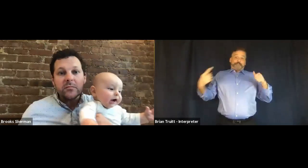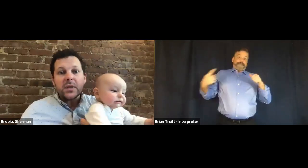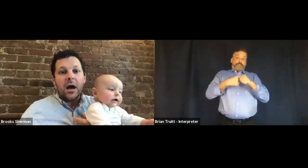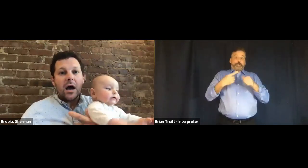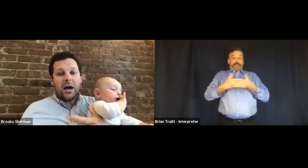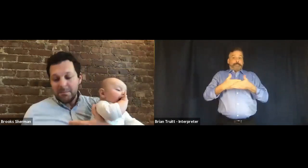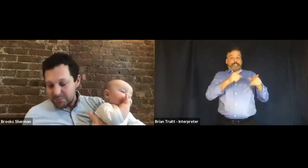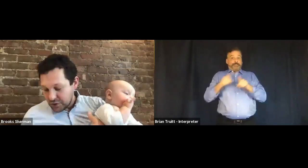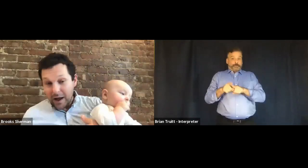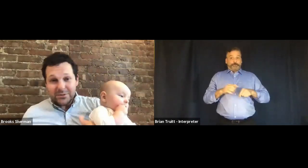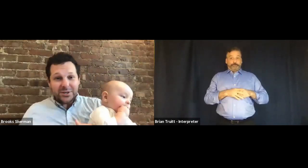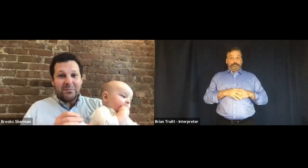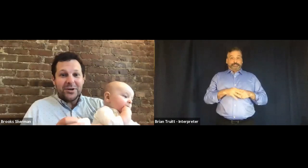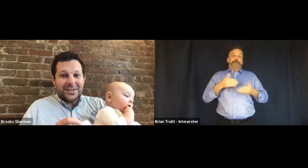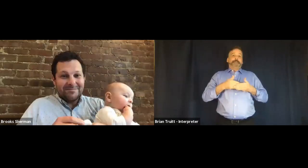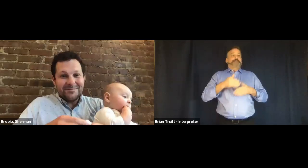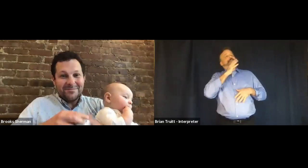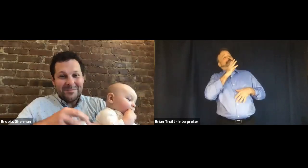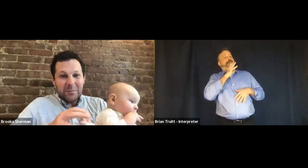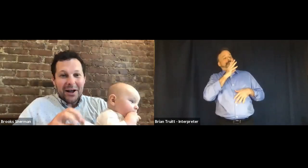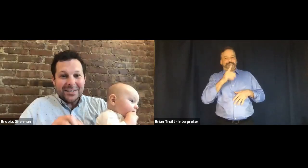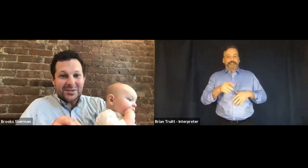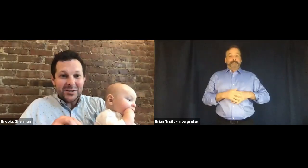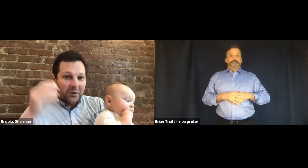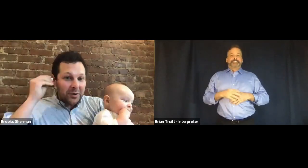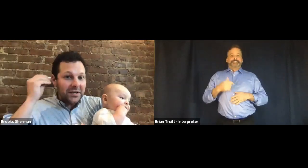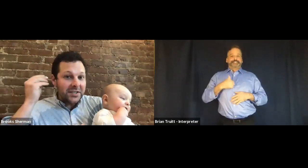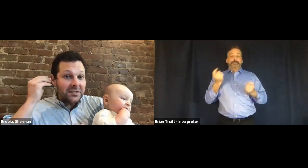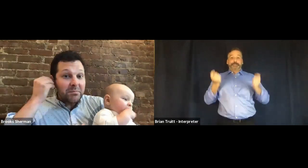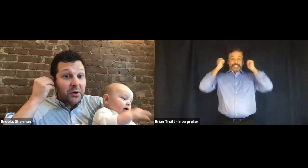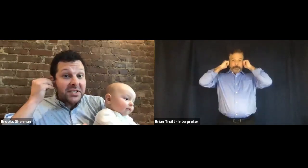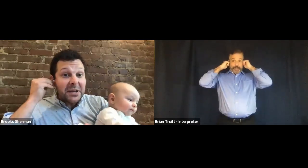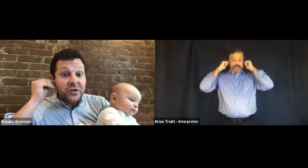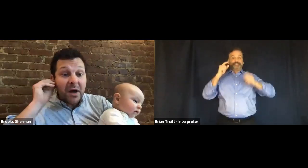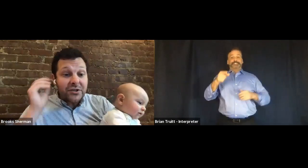I'm just gonna put in ear pods so he